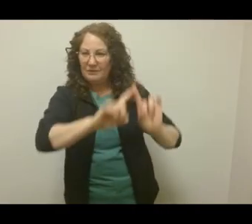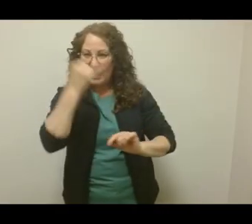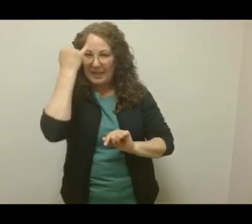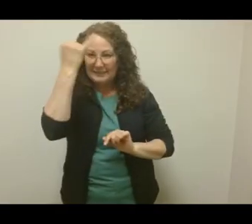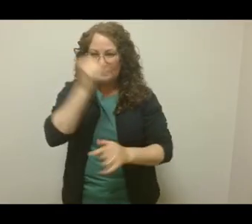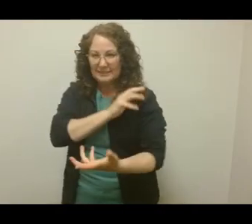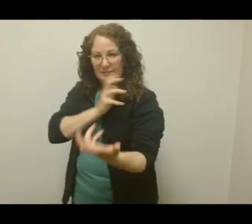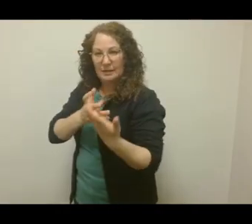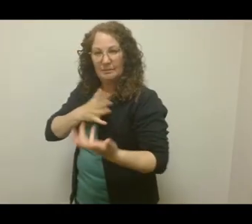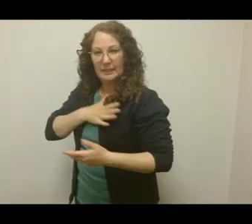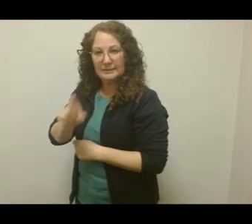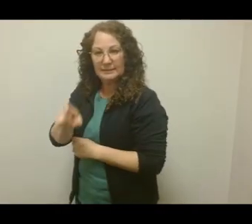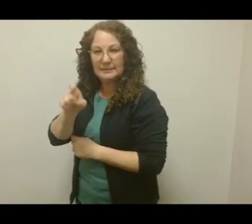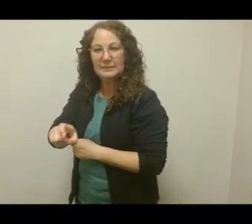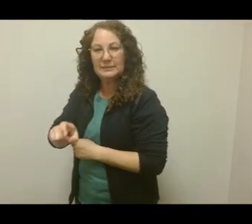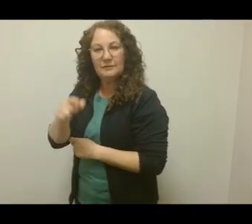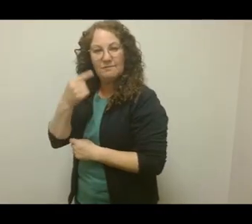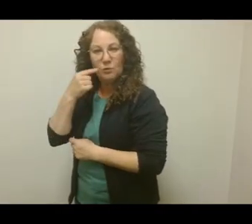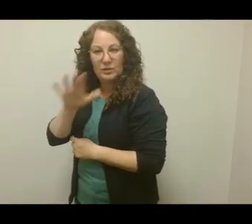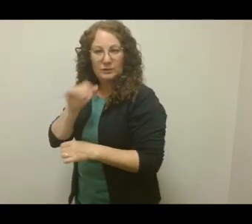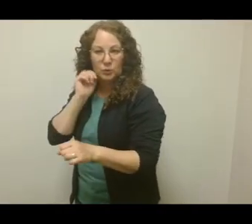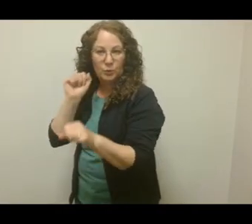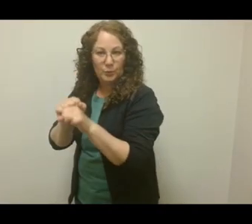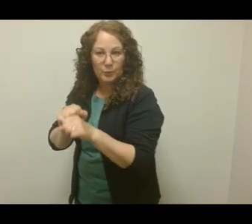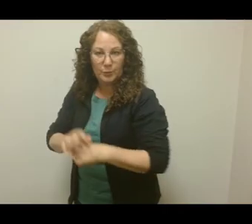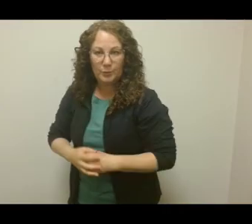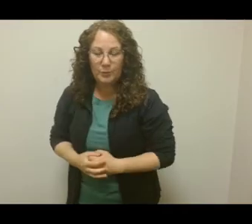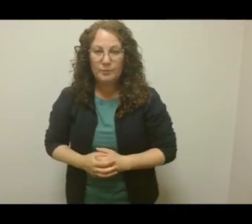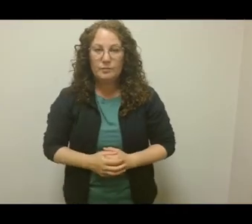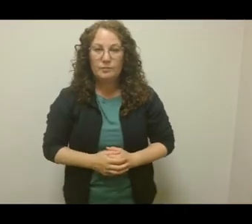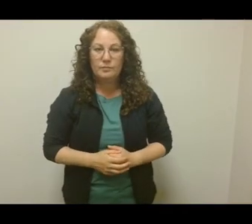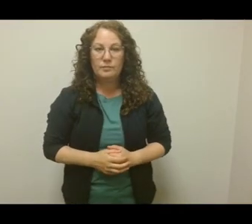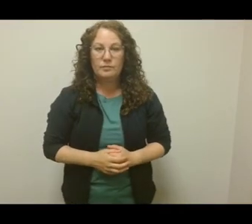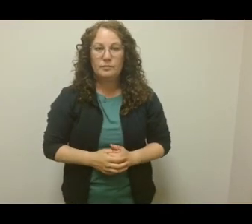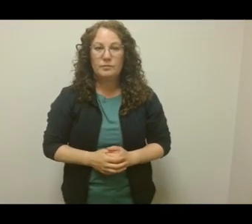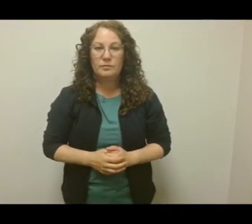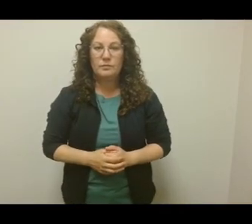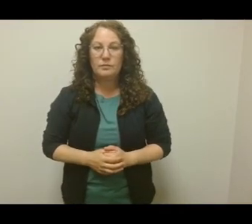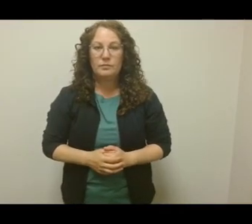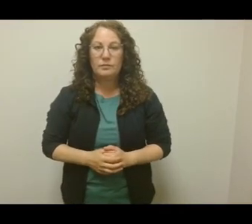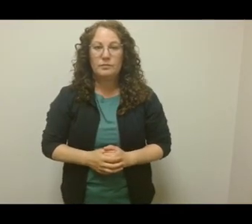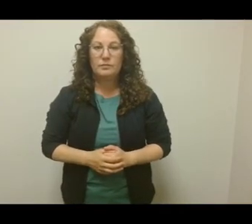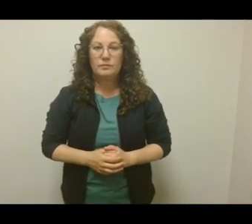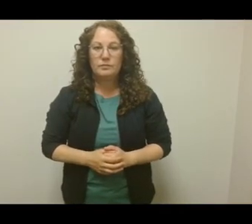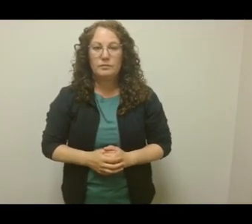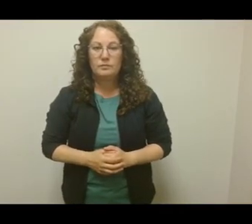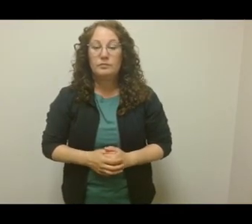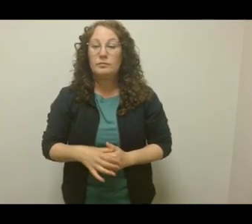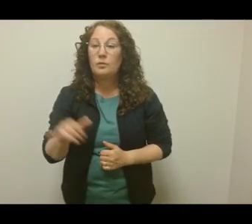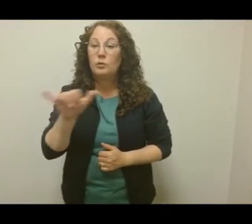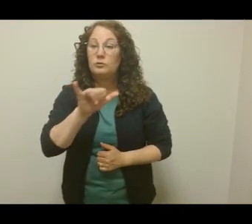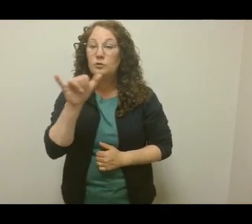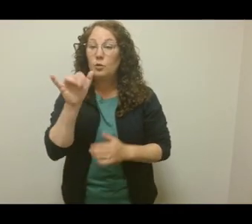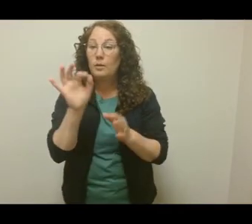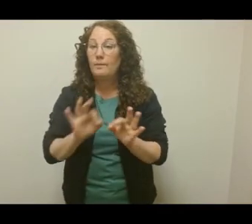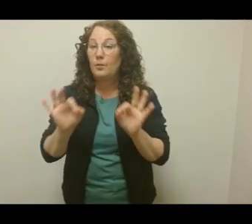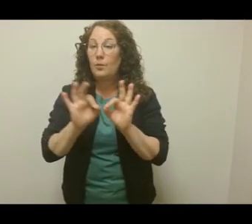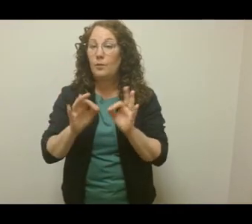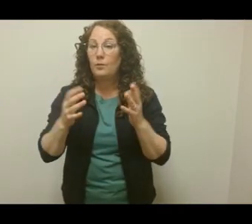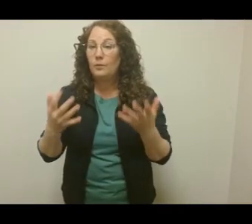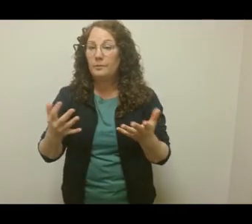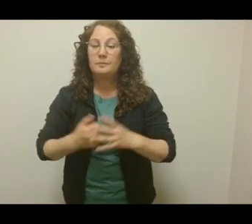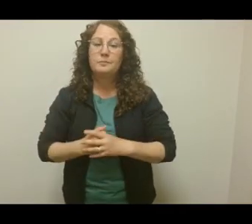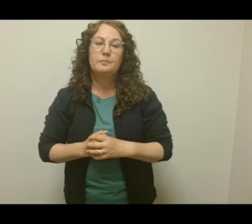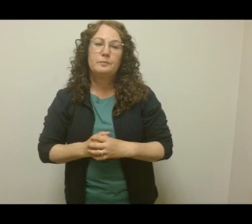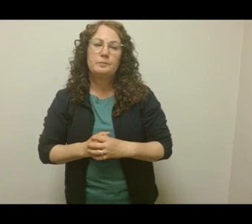our needs for this task and topic. It's also important, right, to think about